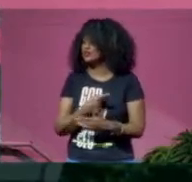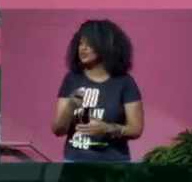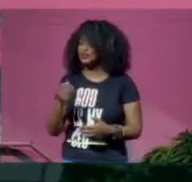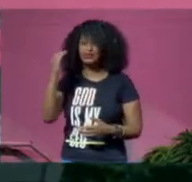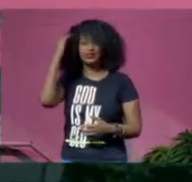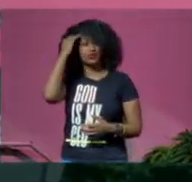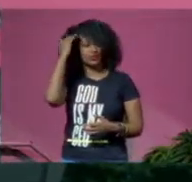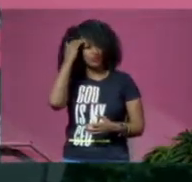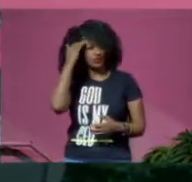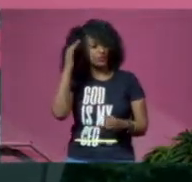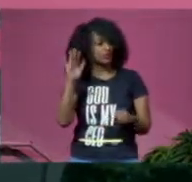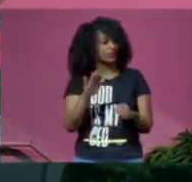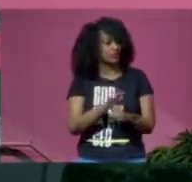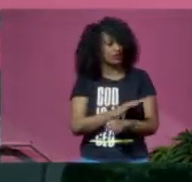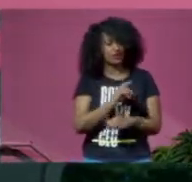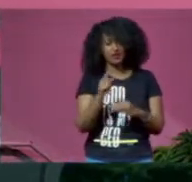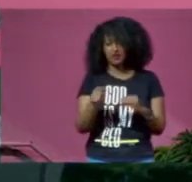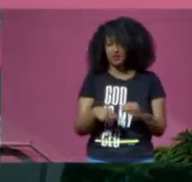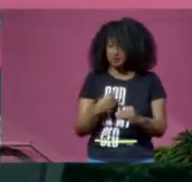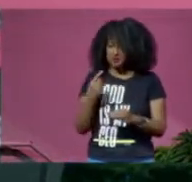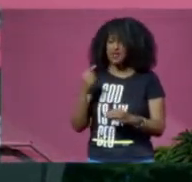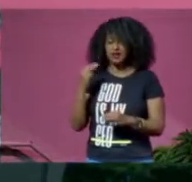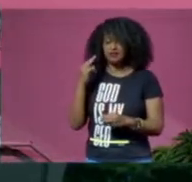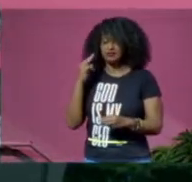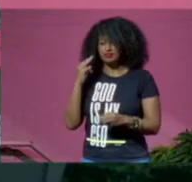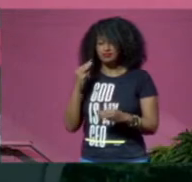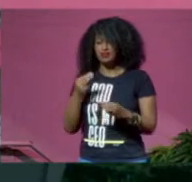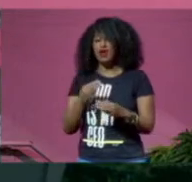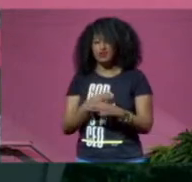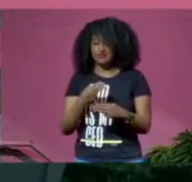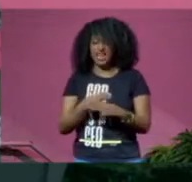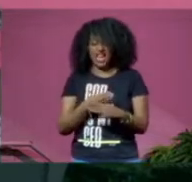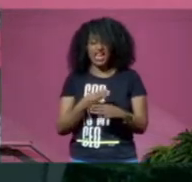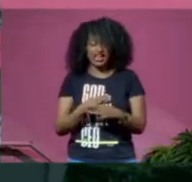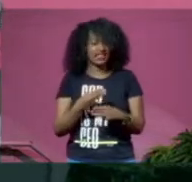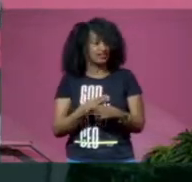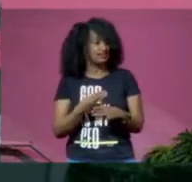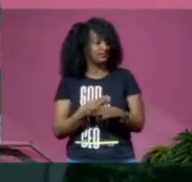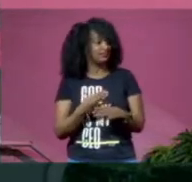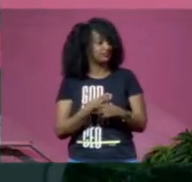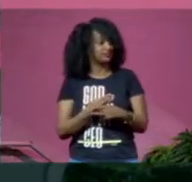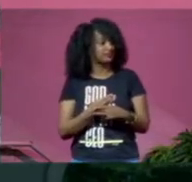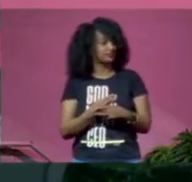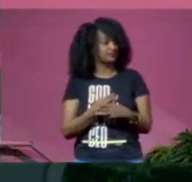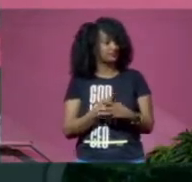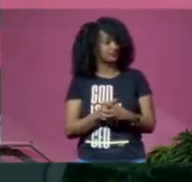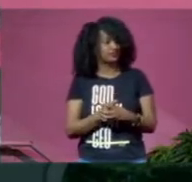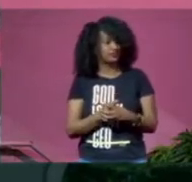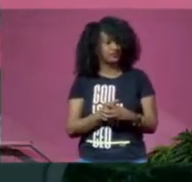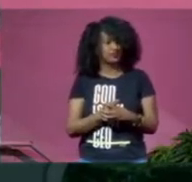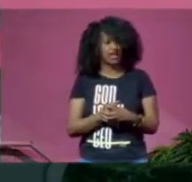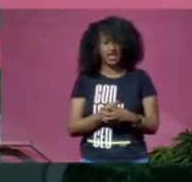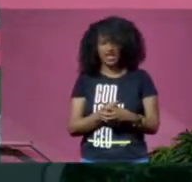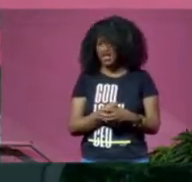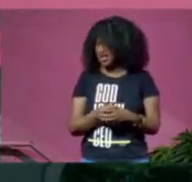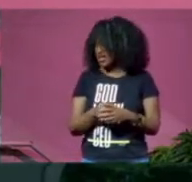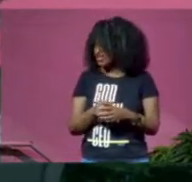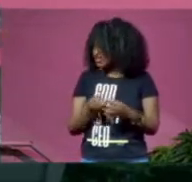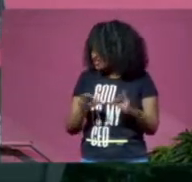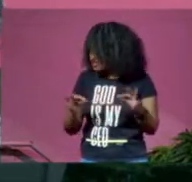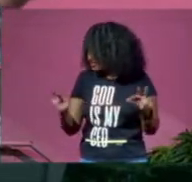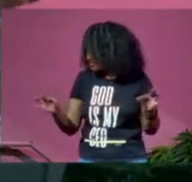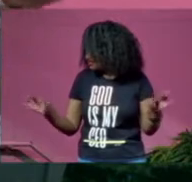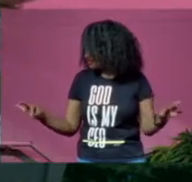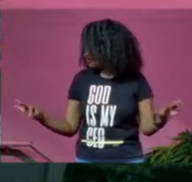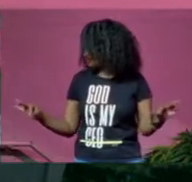least enough about basic mathematic concepts and that you know enough about English syntax and sentence structure that you can go on to